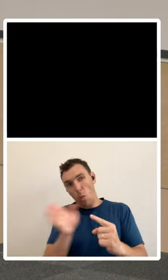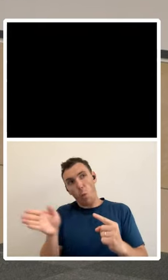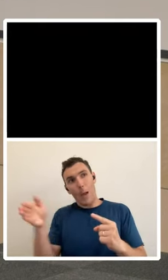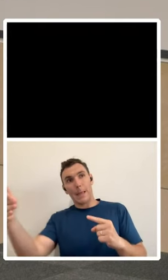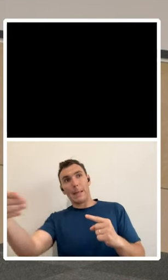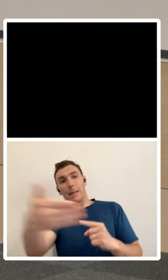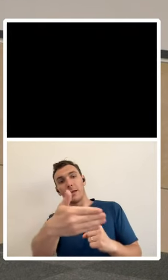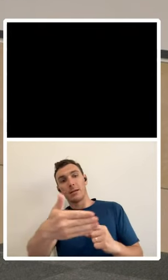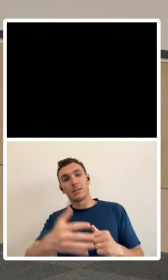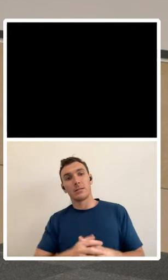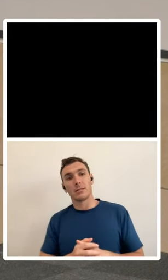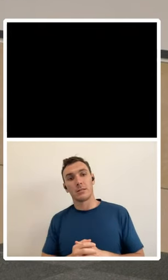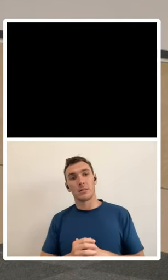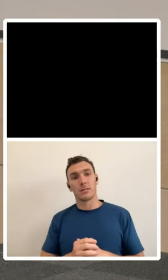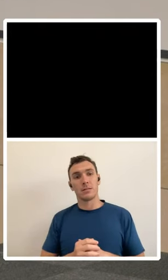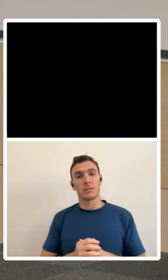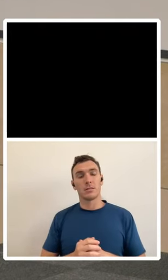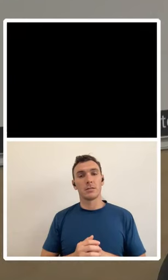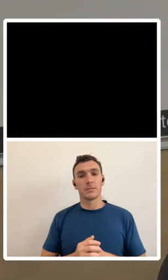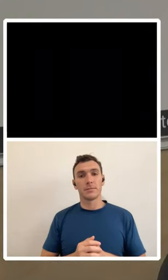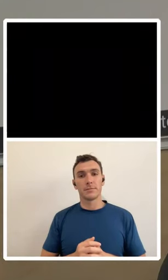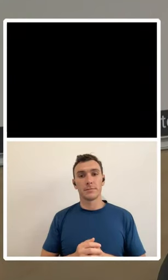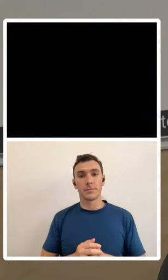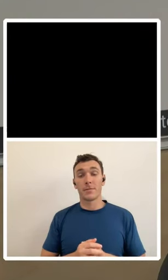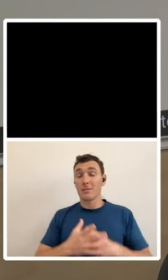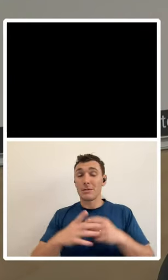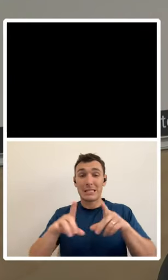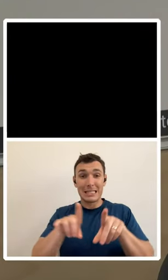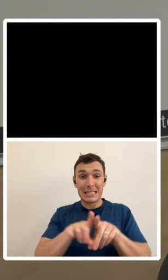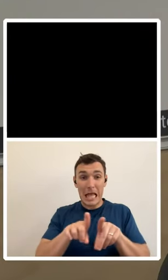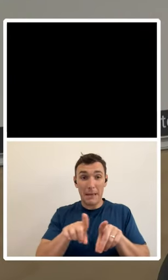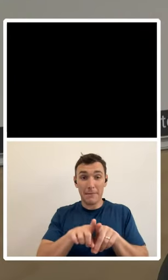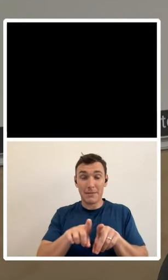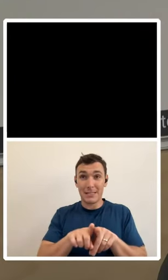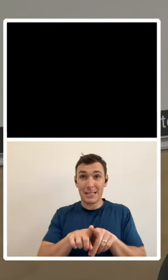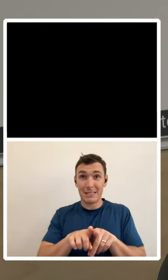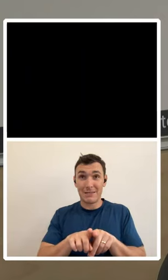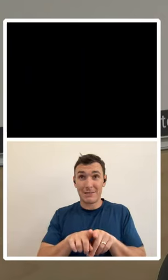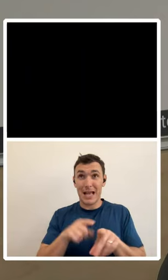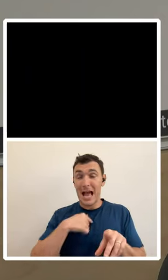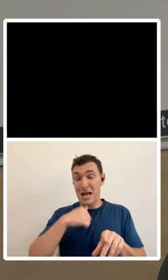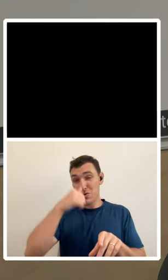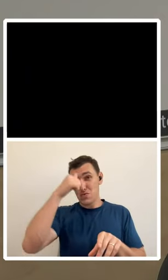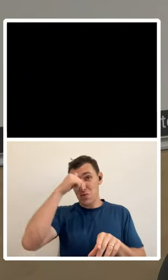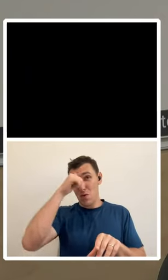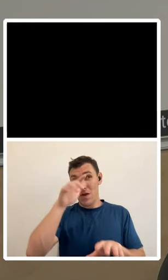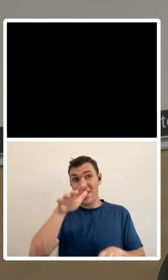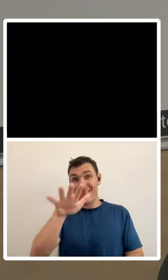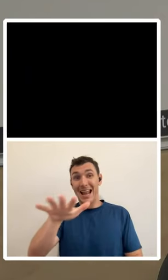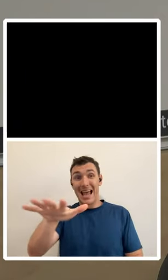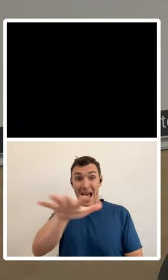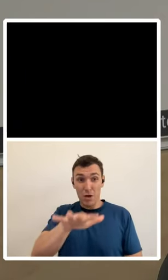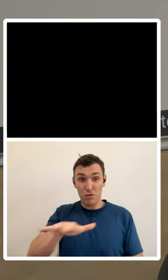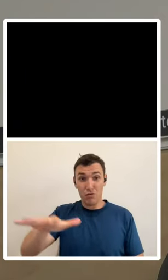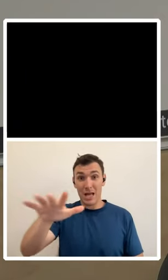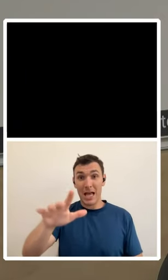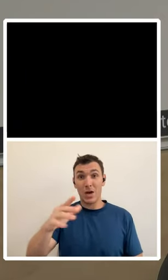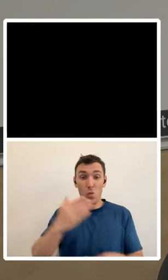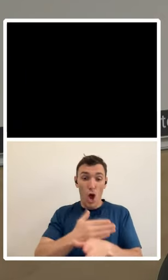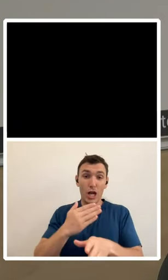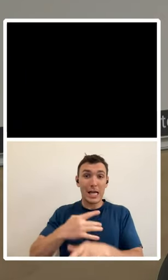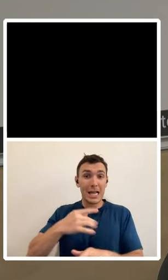in Canary Wharf, even though it's in East London. And if the door's open for one of us, I think you've got an